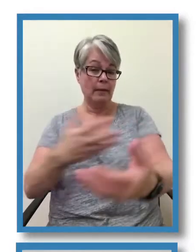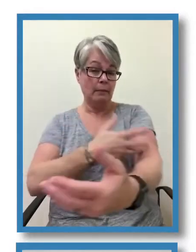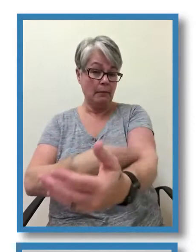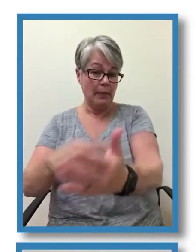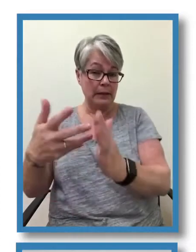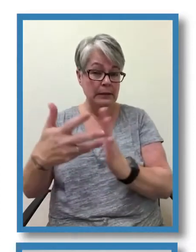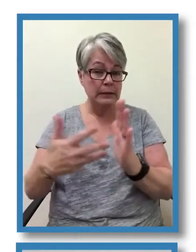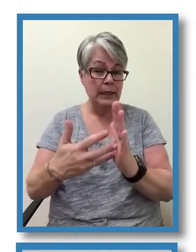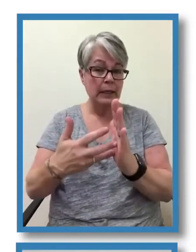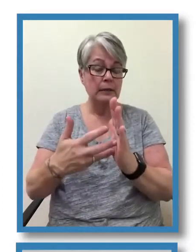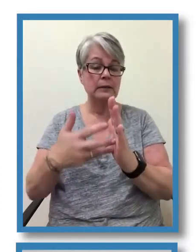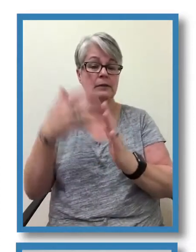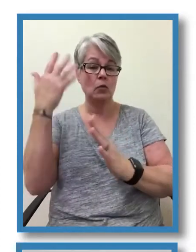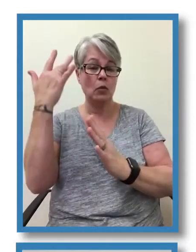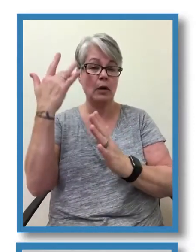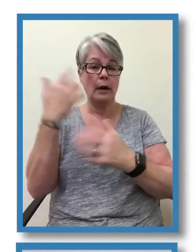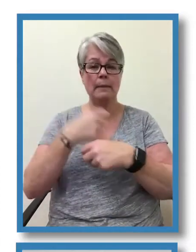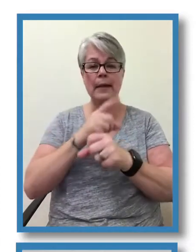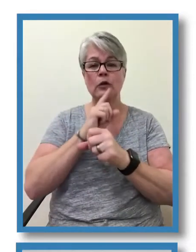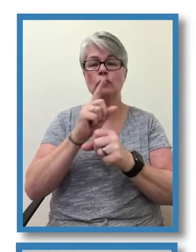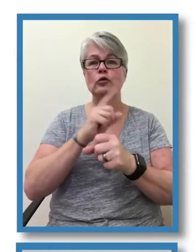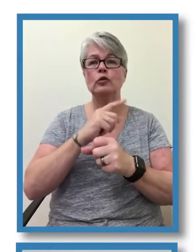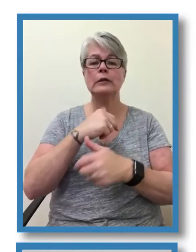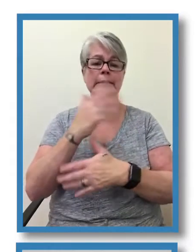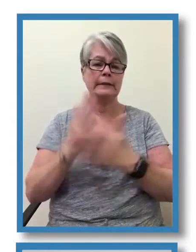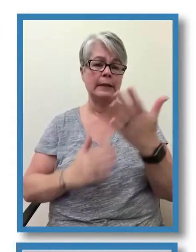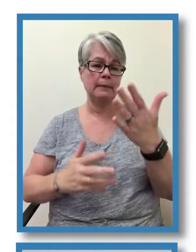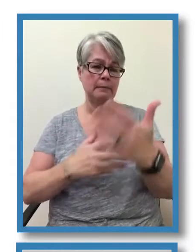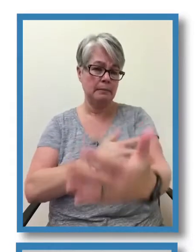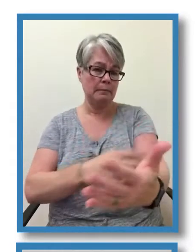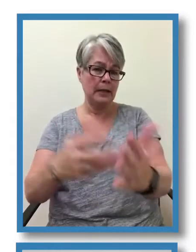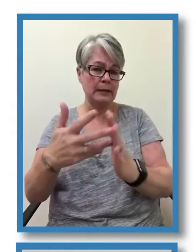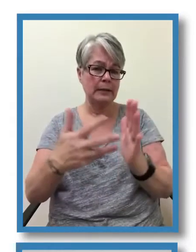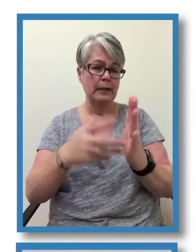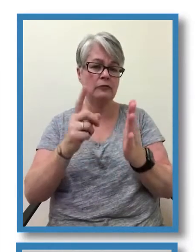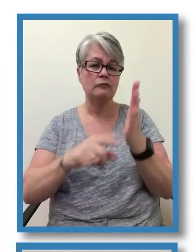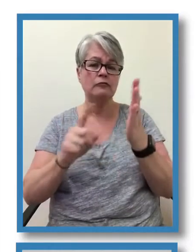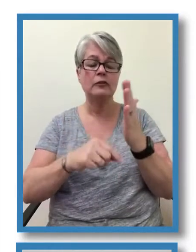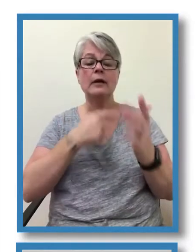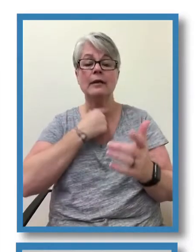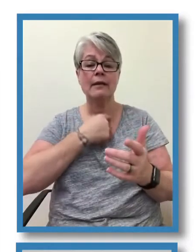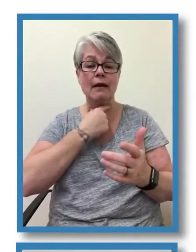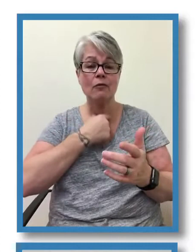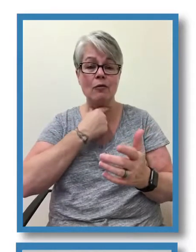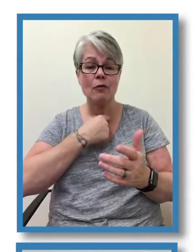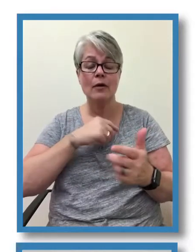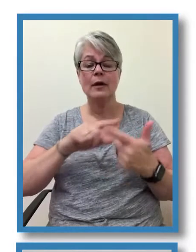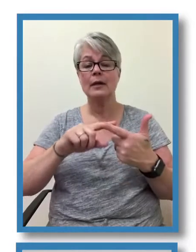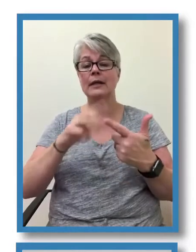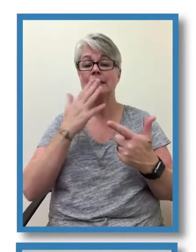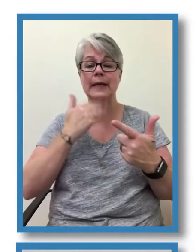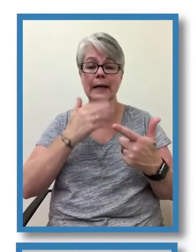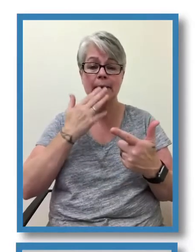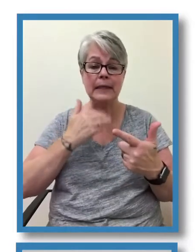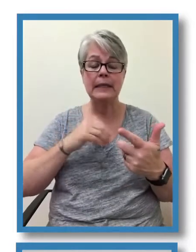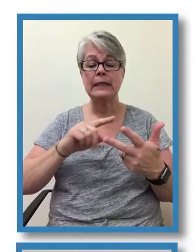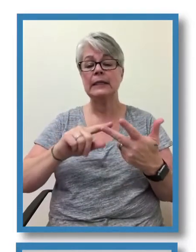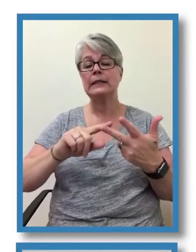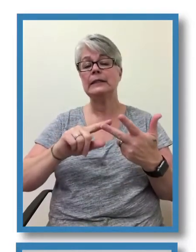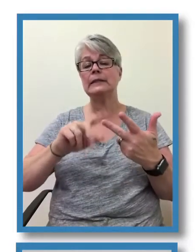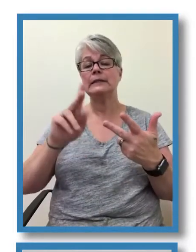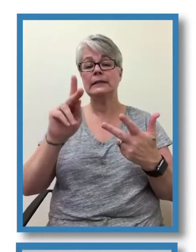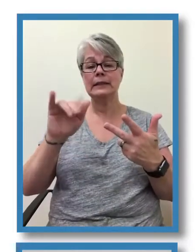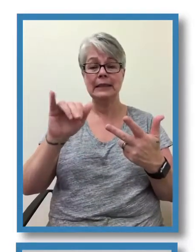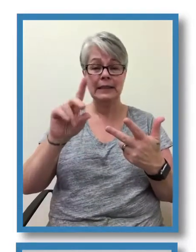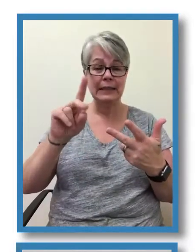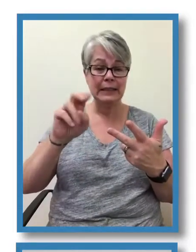function, calcium, and the vitamin B12 level. We'll often do some sort of neuroimaging, which would be either a